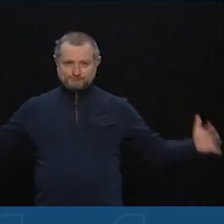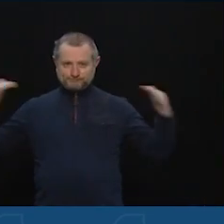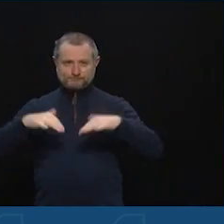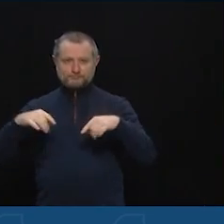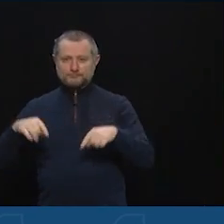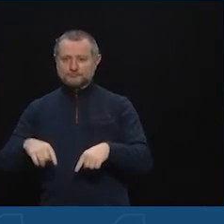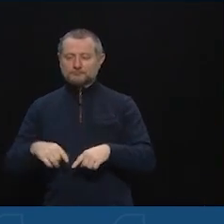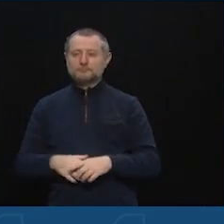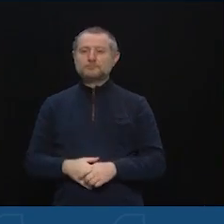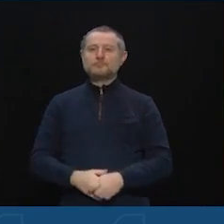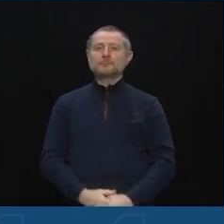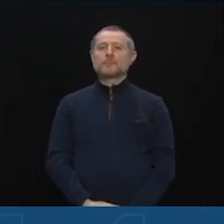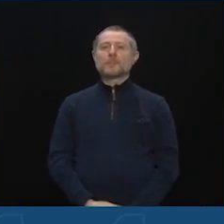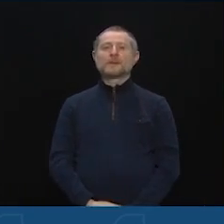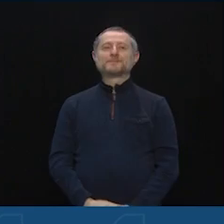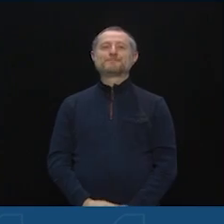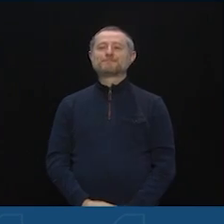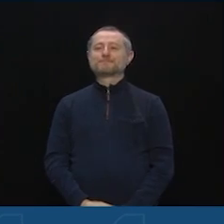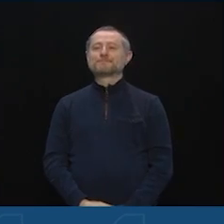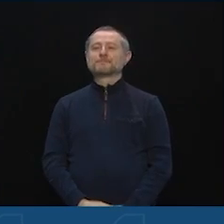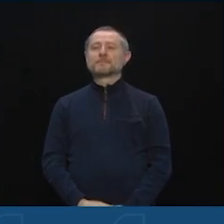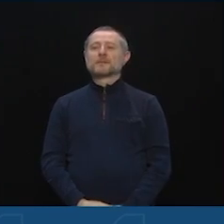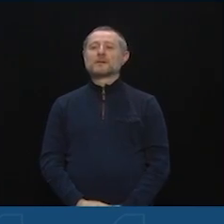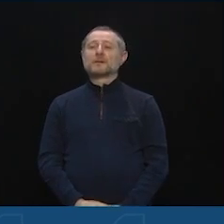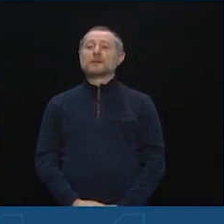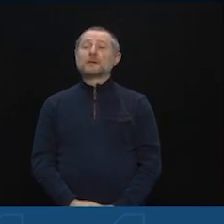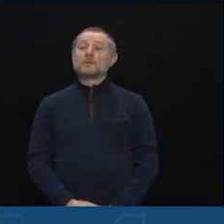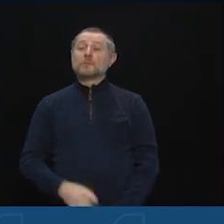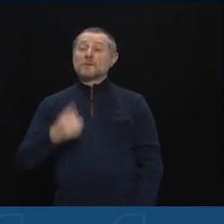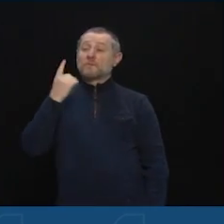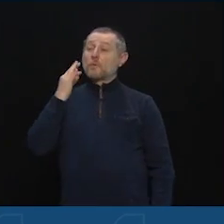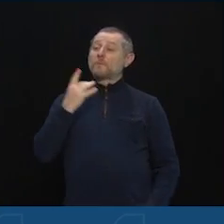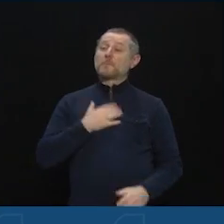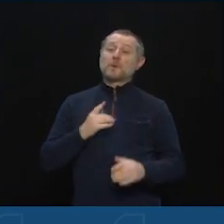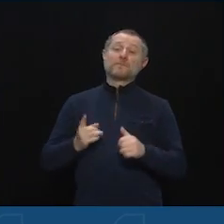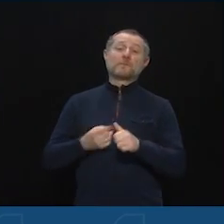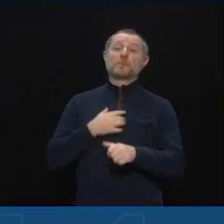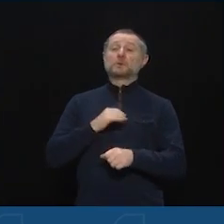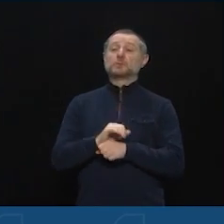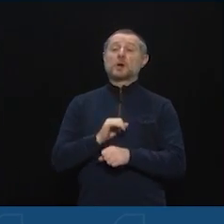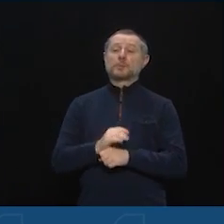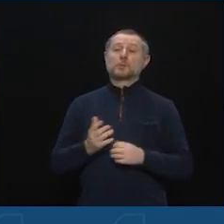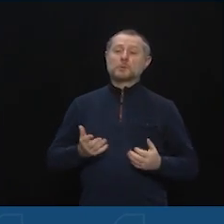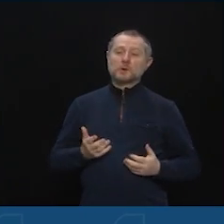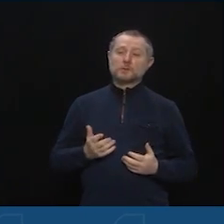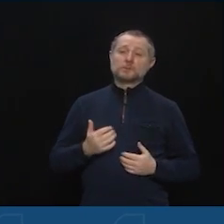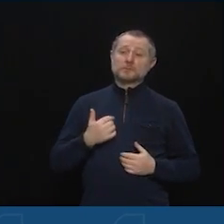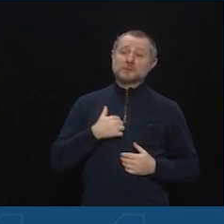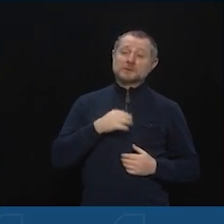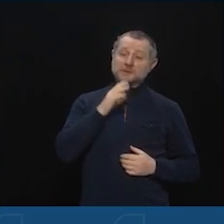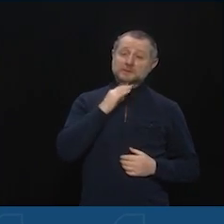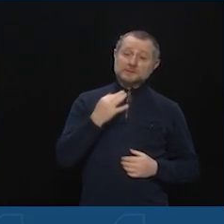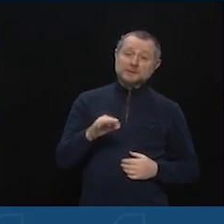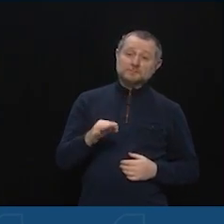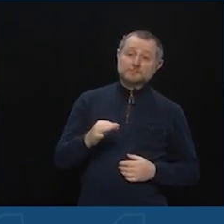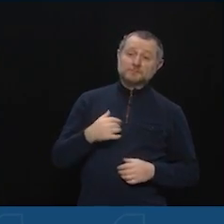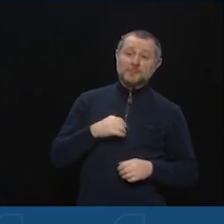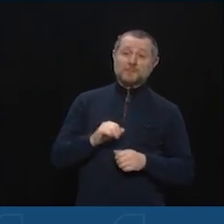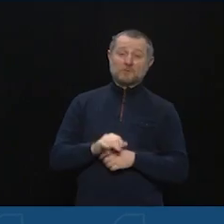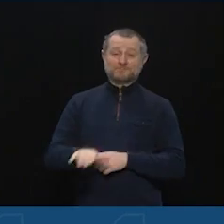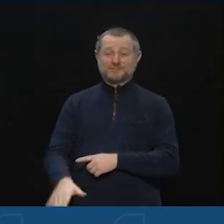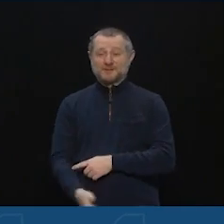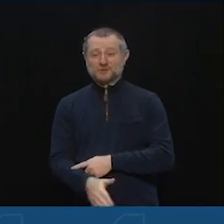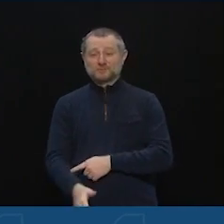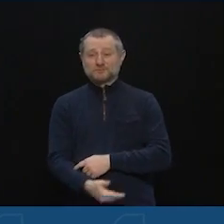I also do want to acknowledge that one of my first jobs was actually in nightlife at 19 years old, and I understand